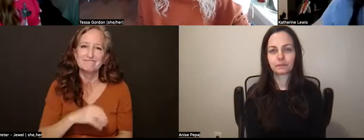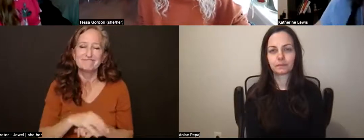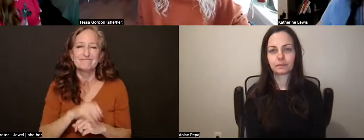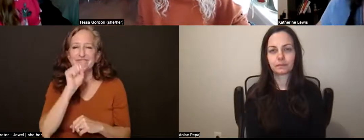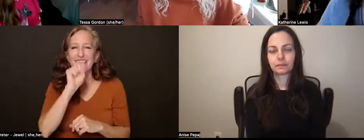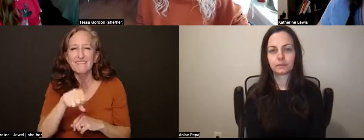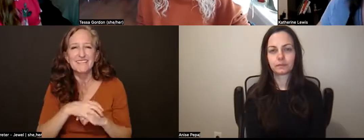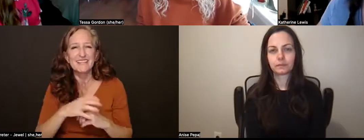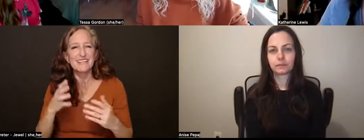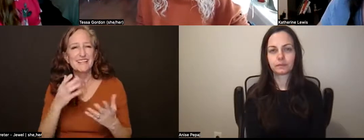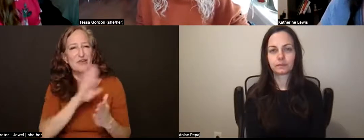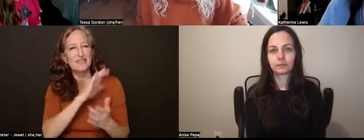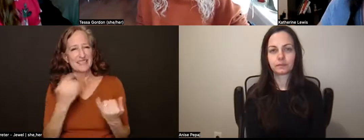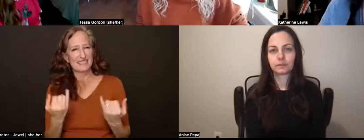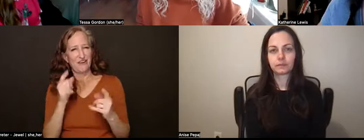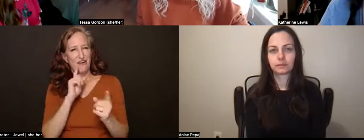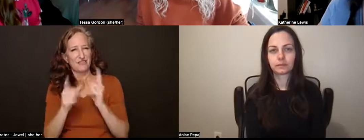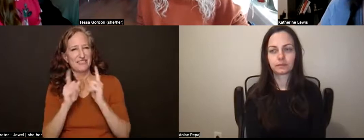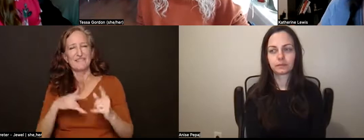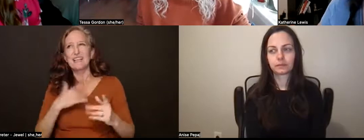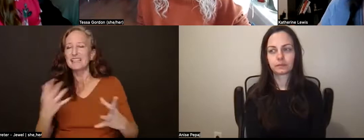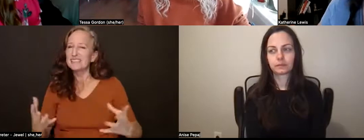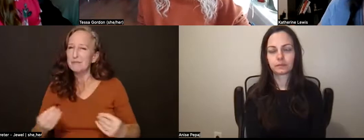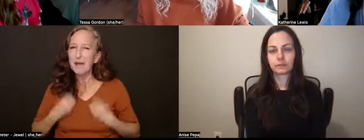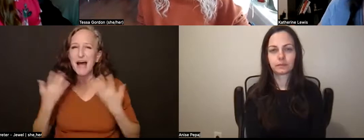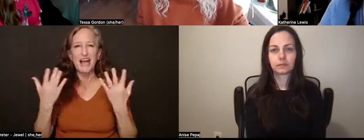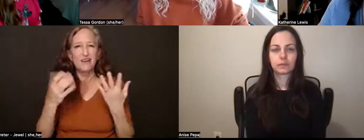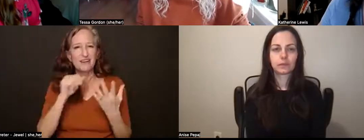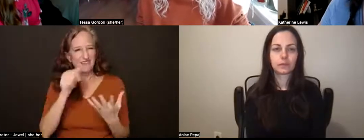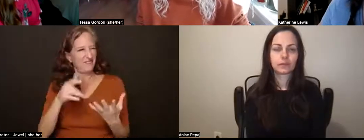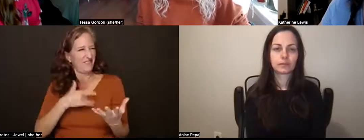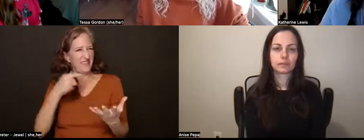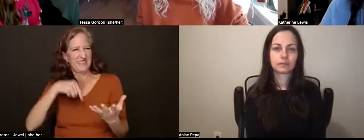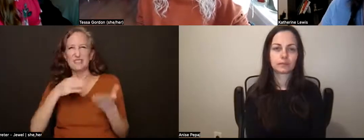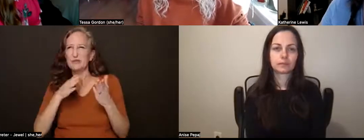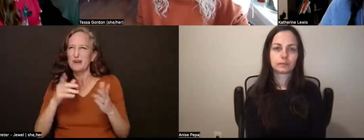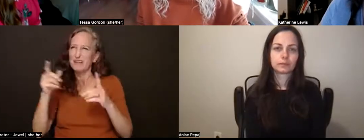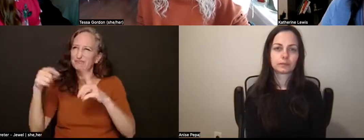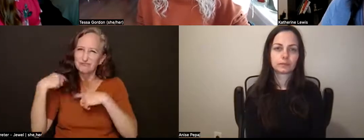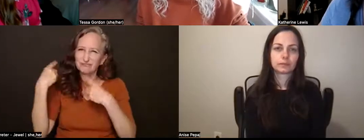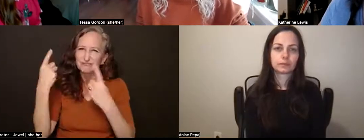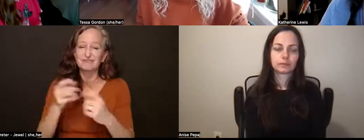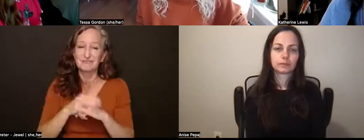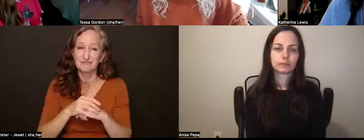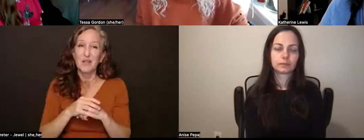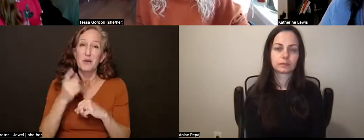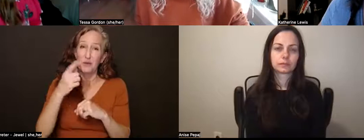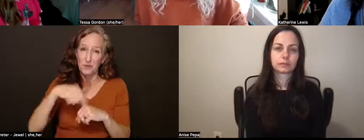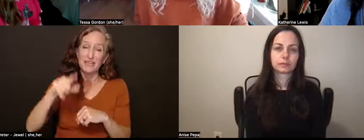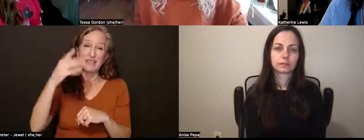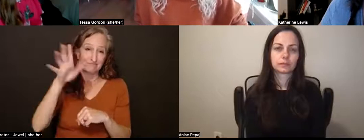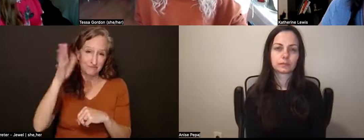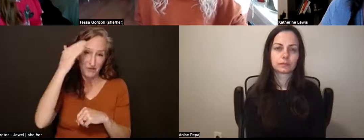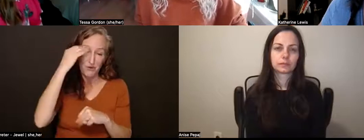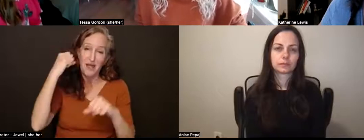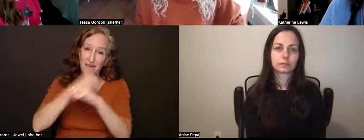by this conversation on a level that I haven't felt in a long time. As we all know, advocacy can get quite hard. You can